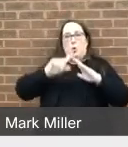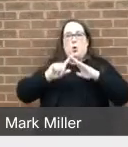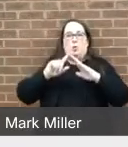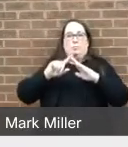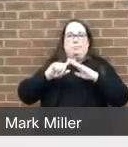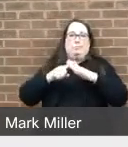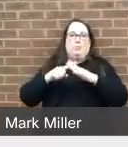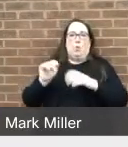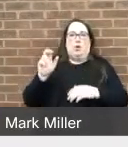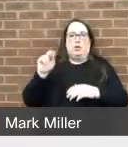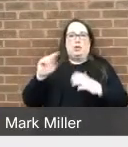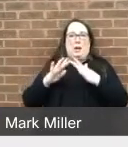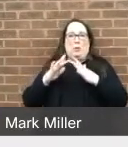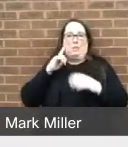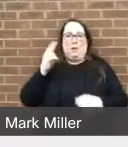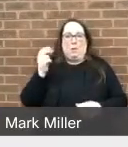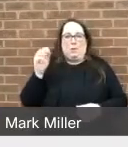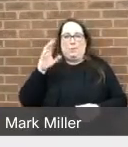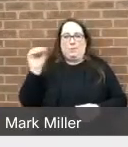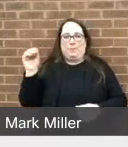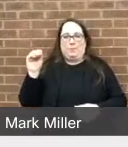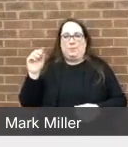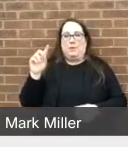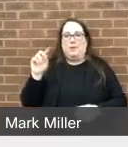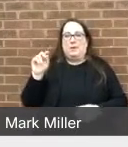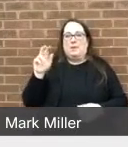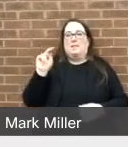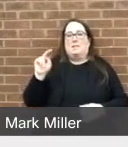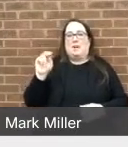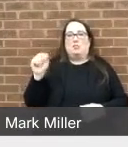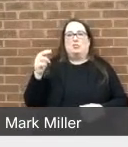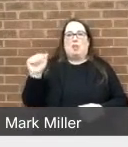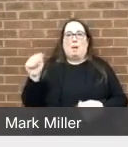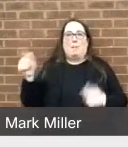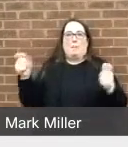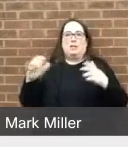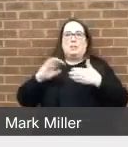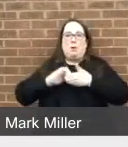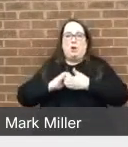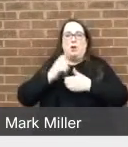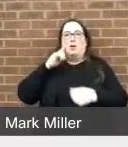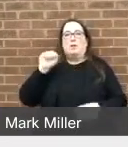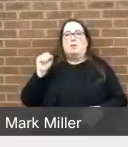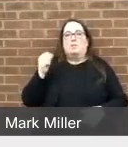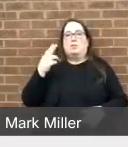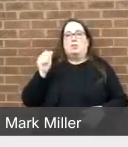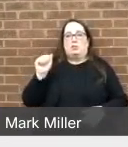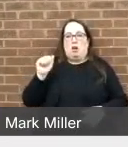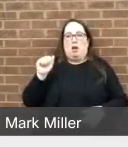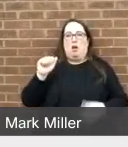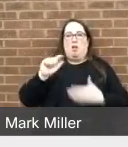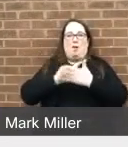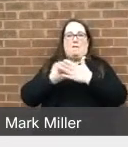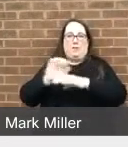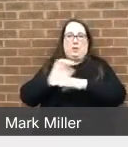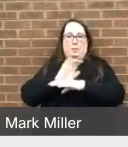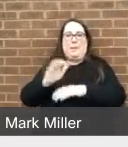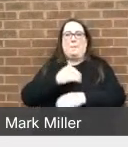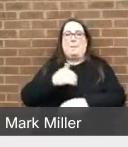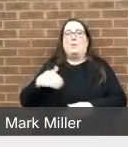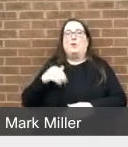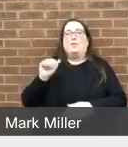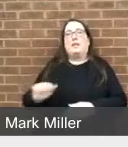County. Devang Shah, Managing Partner of Shah and Kishore Law Firm and member of the